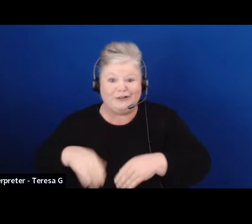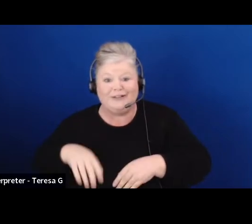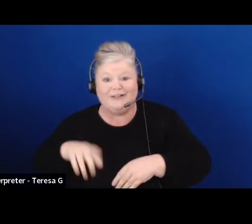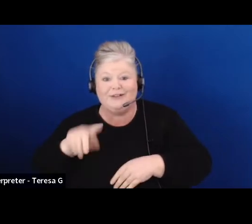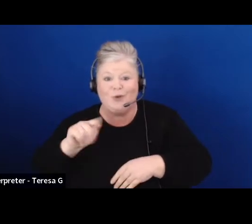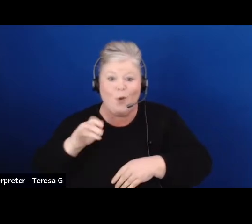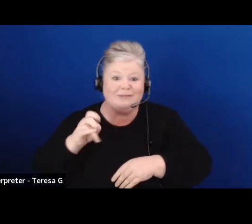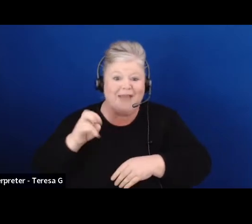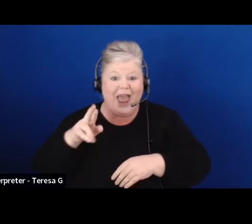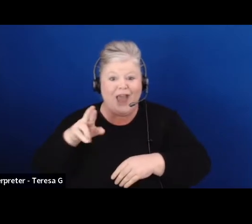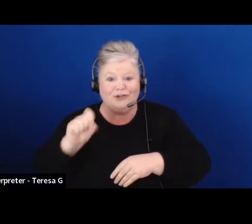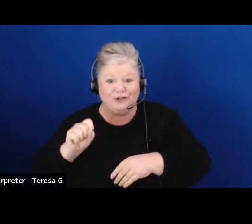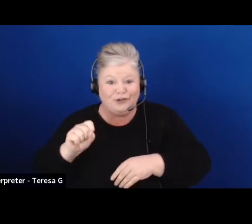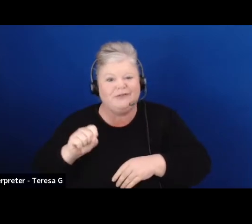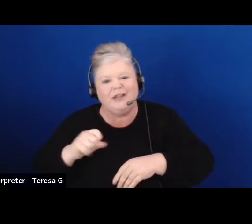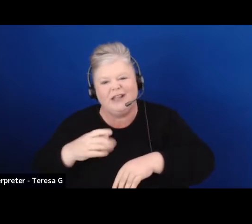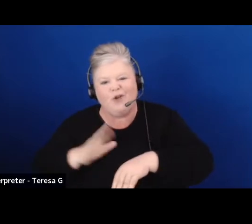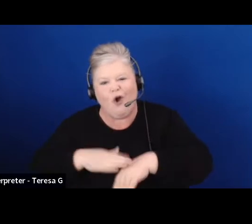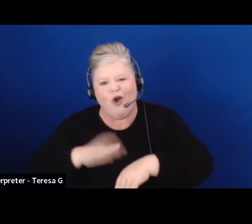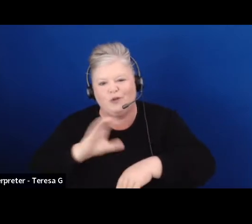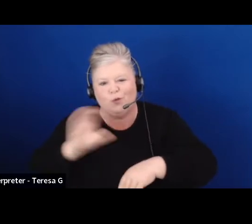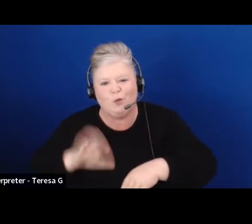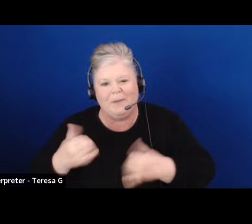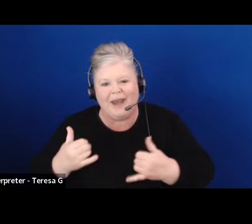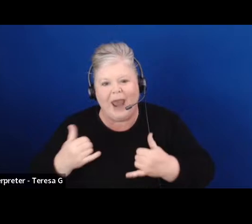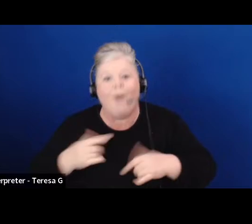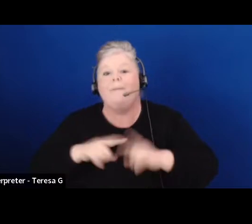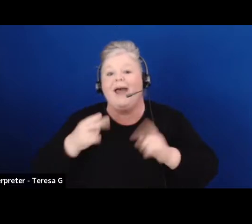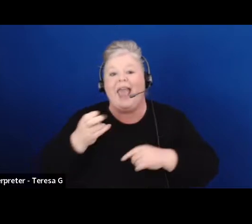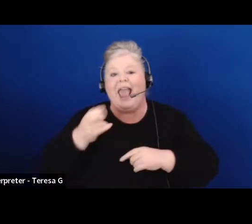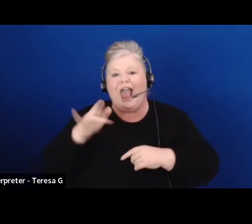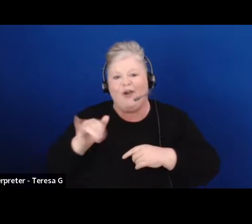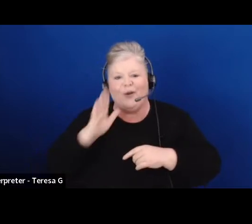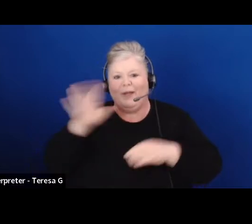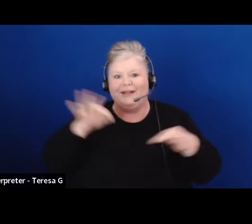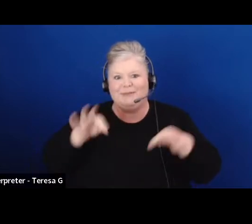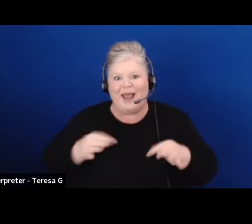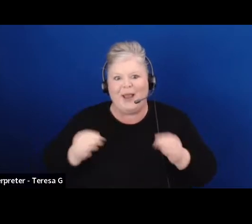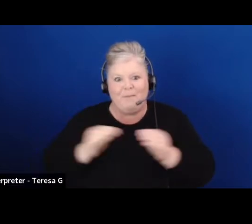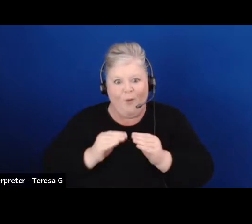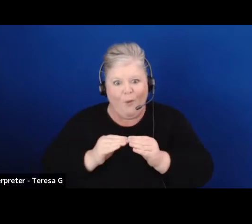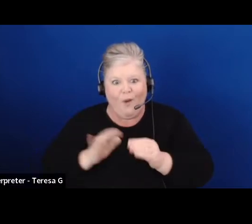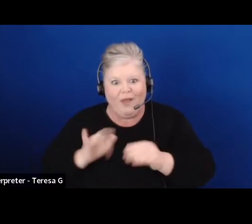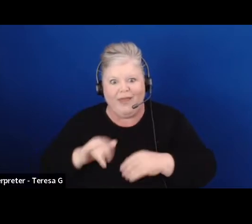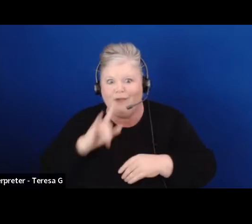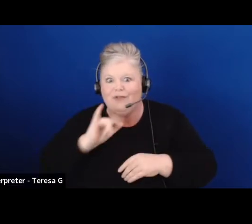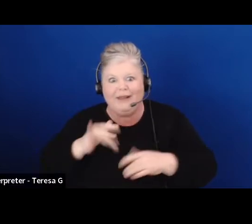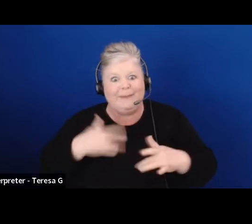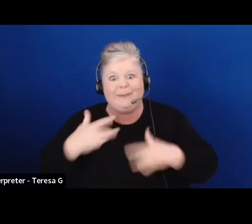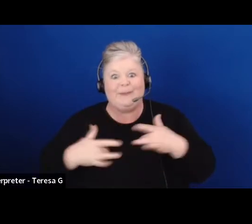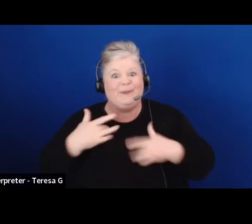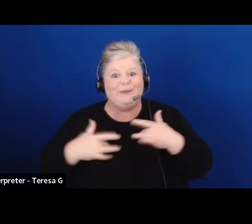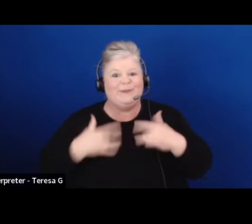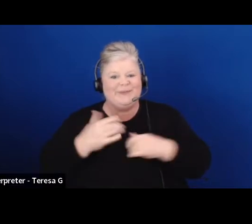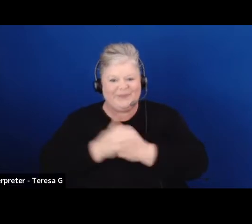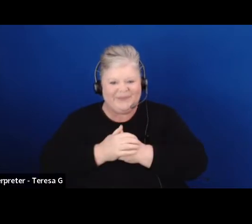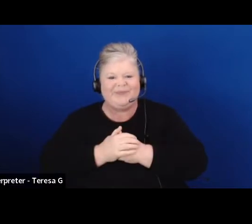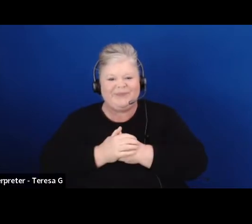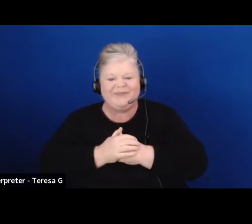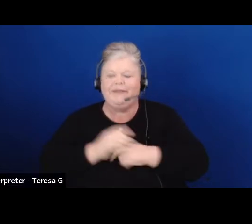went virtual. So Harry's going to be talking to us a little bit later about that. And it's just going to be really, really fun and exciting.